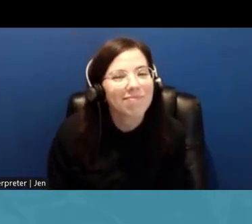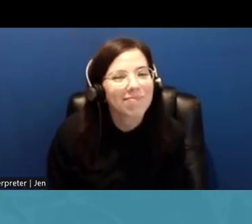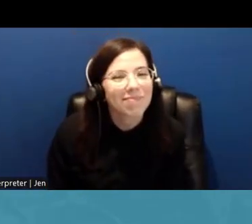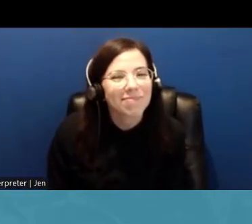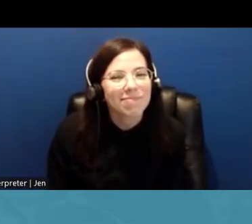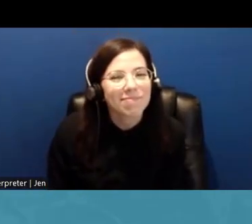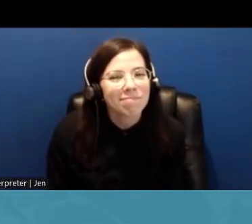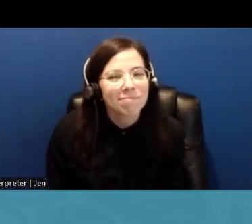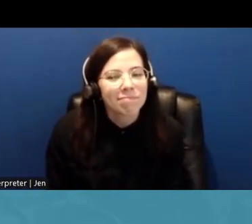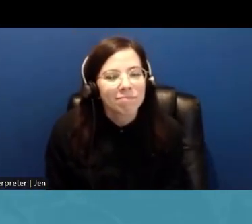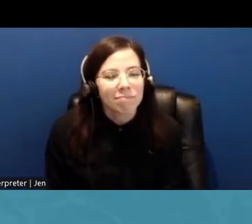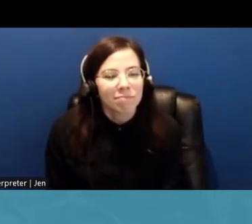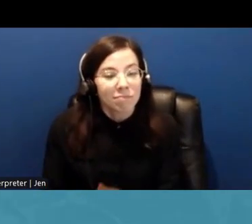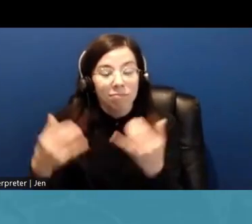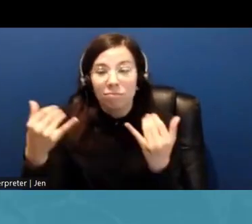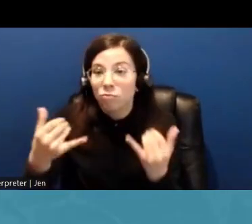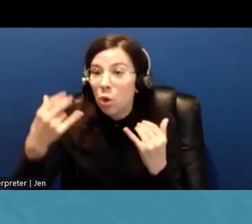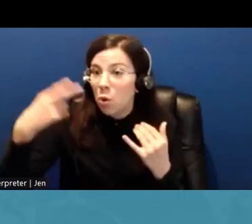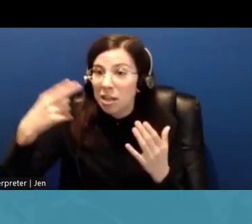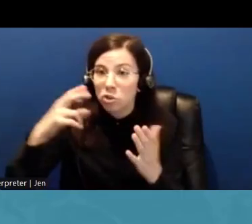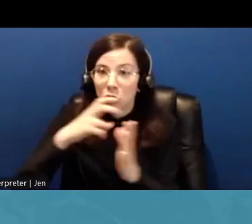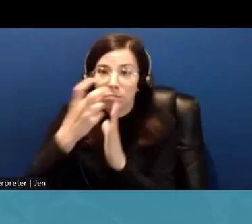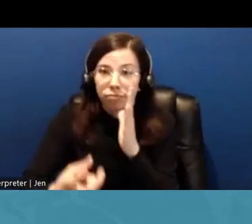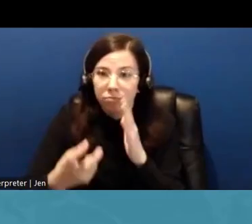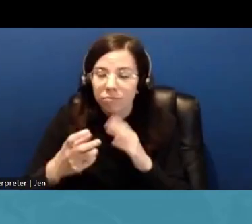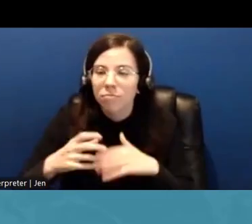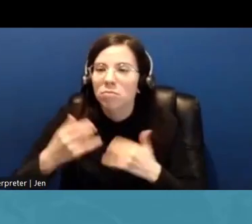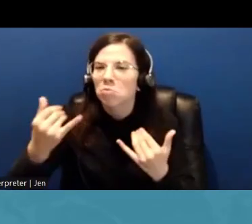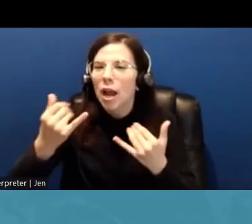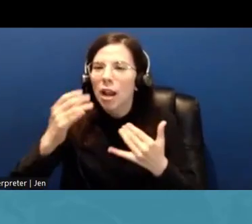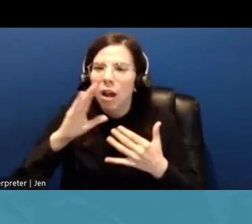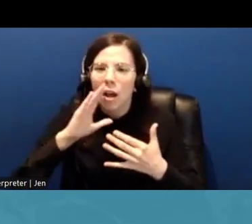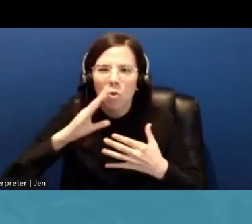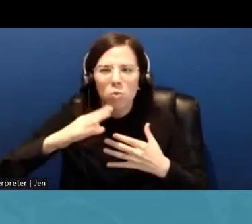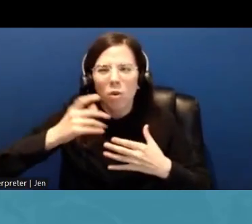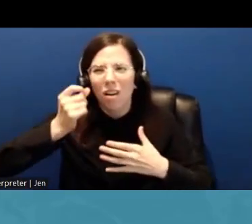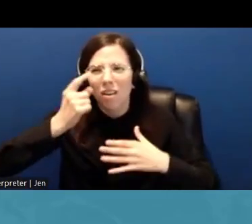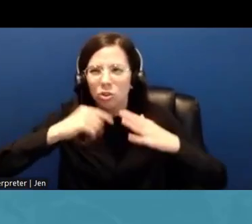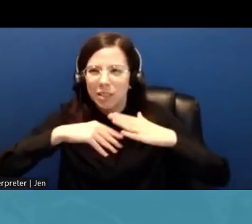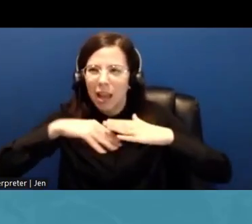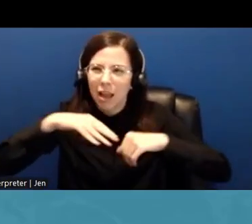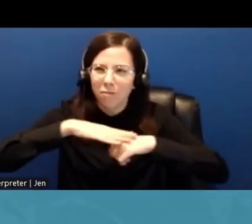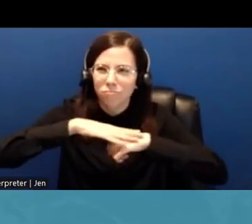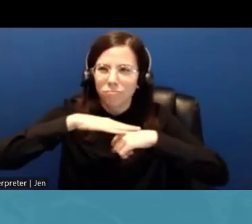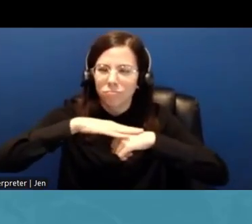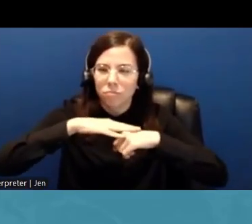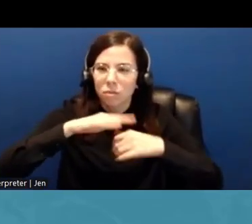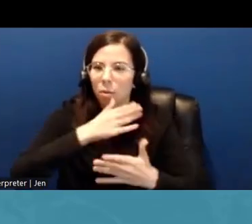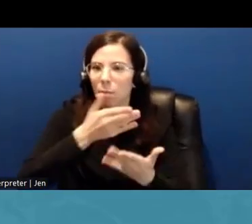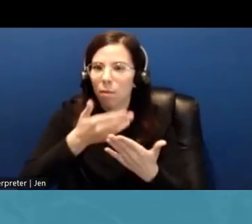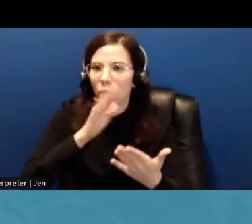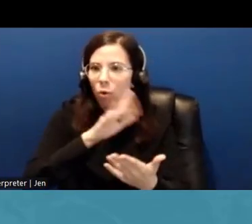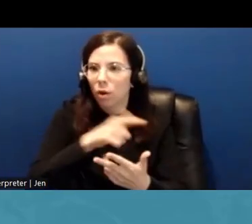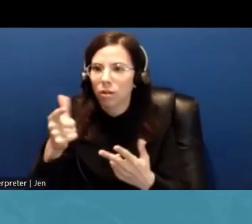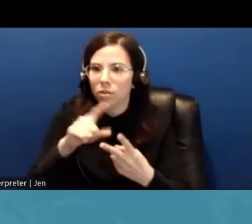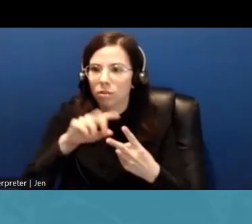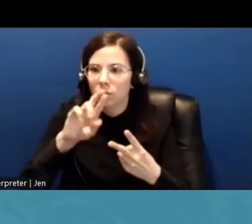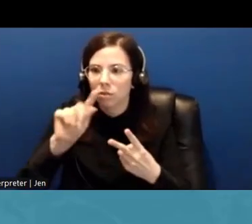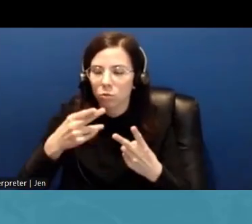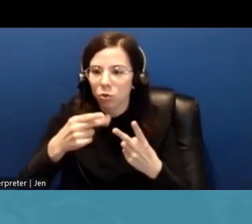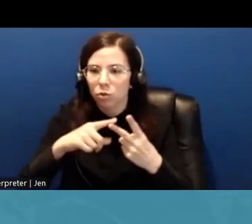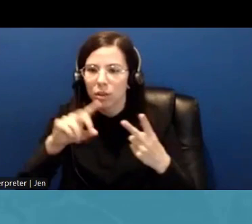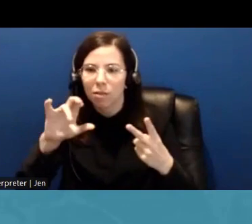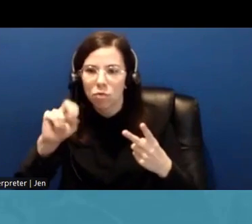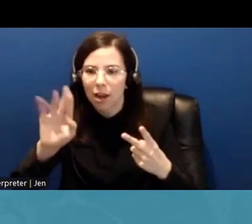let's jump in. My job right now is to give us all a foundation before I turn it over to Ruth and Ryan for their